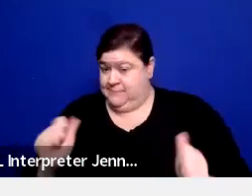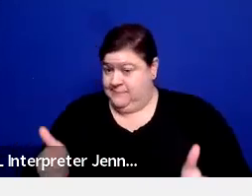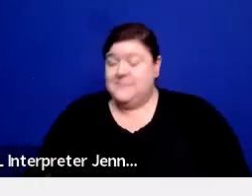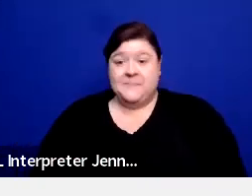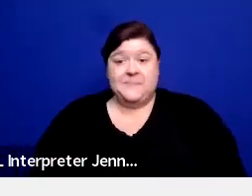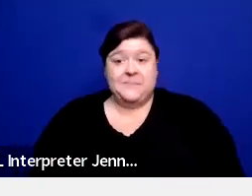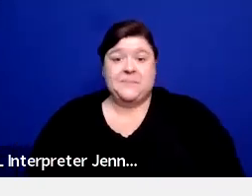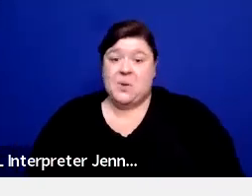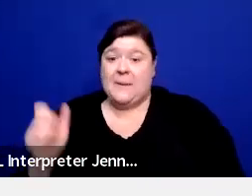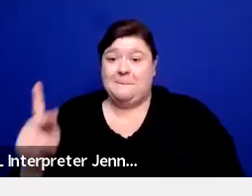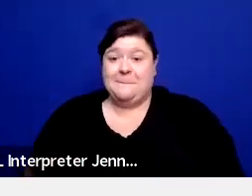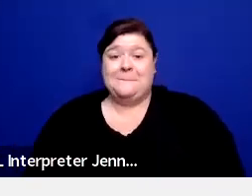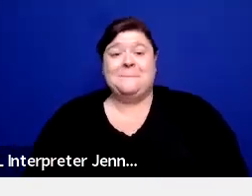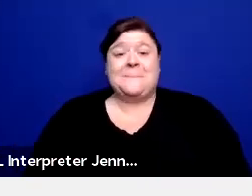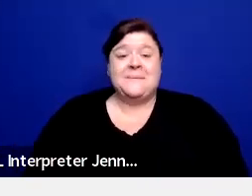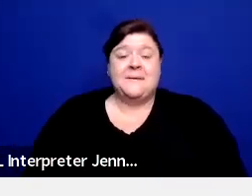Okay.